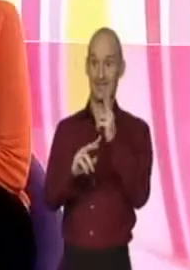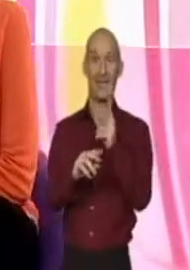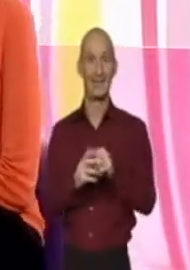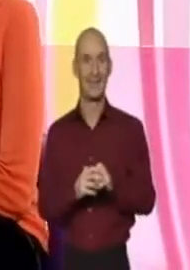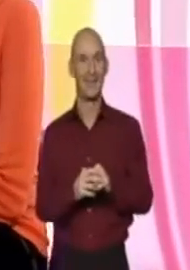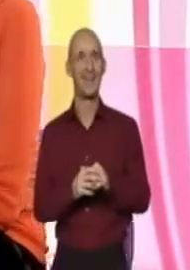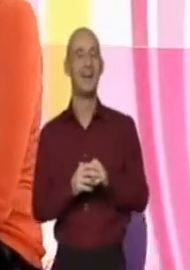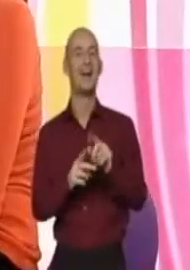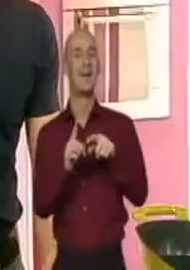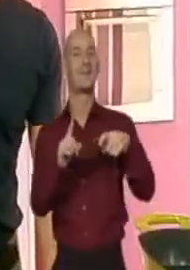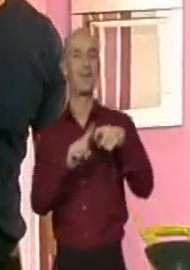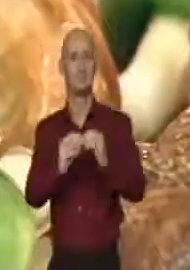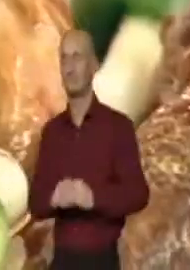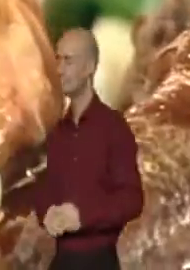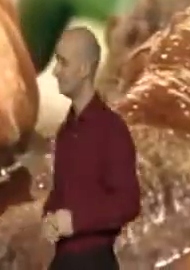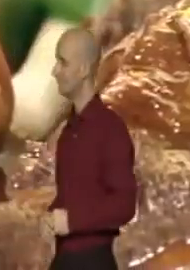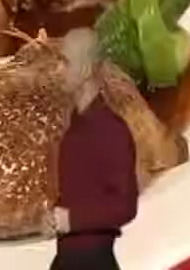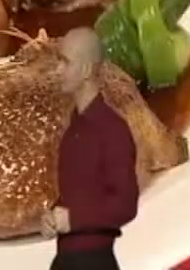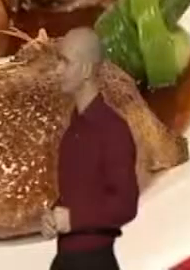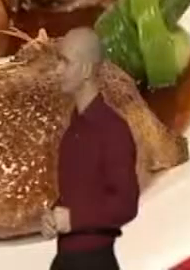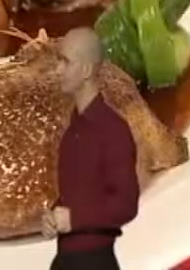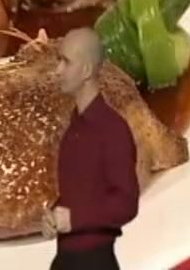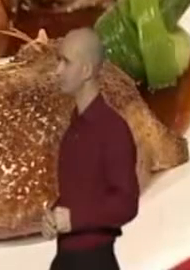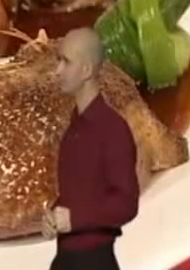now with dish number two. Right.